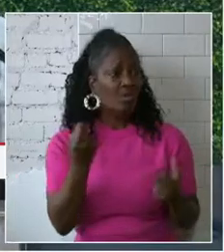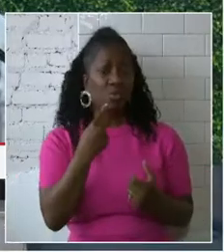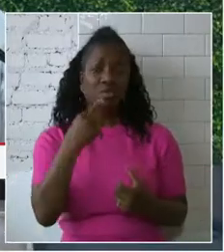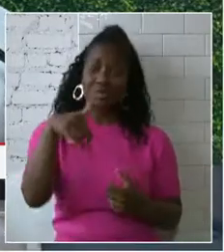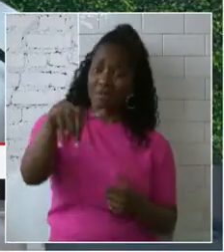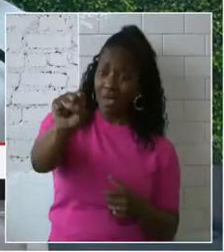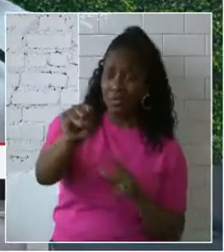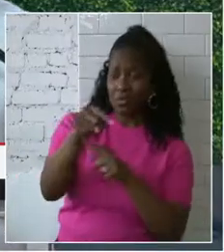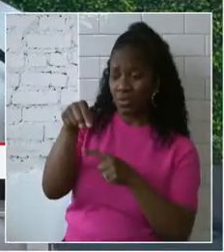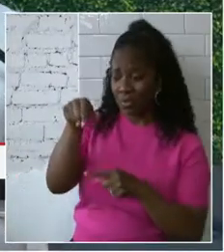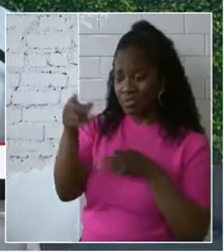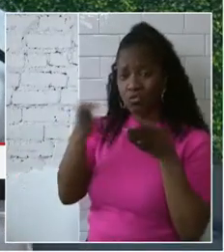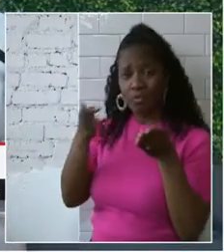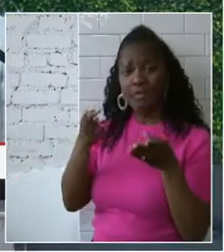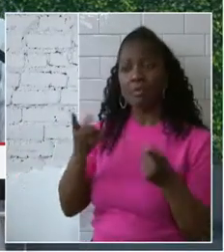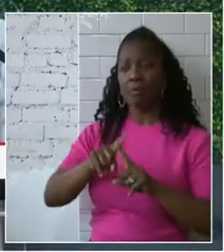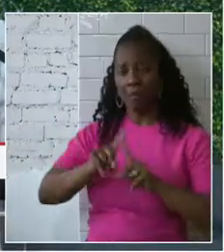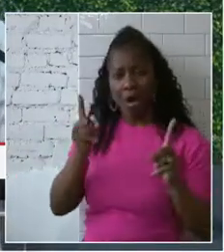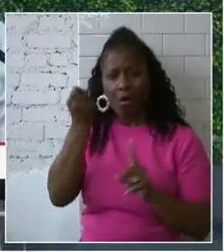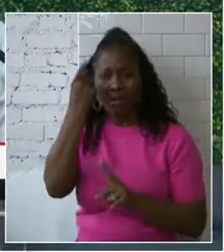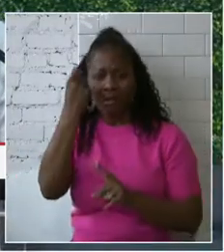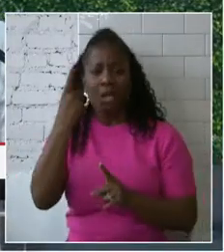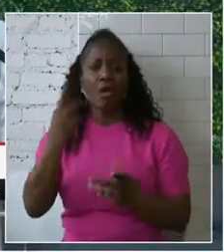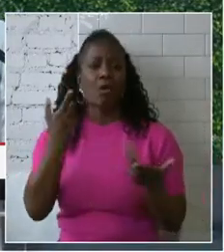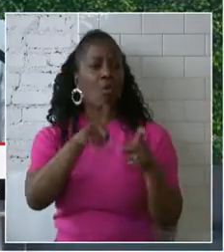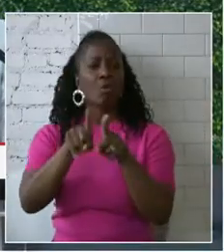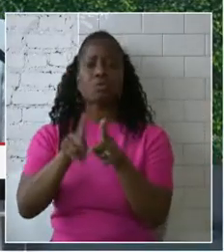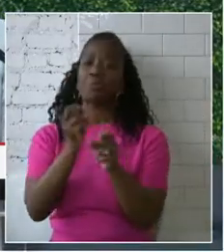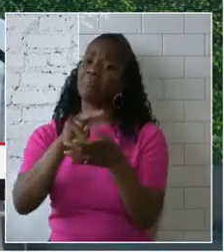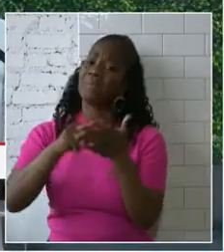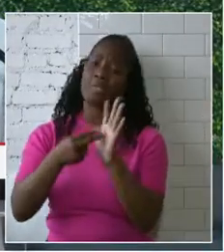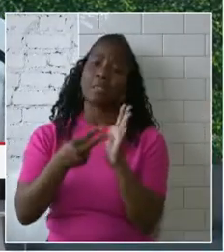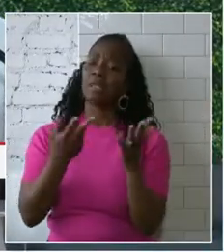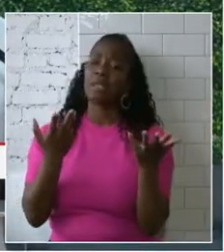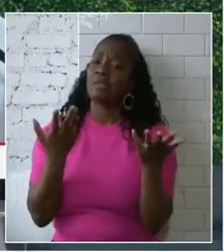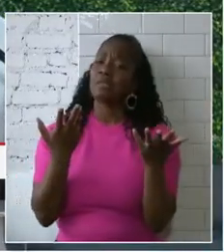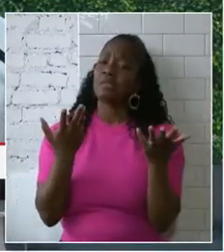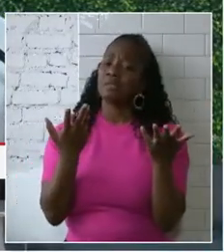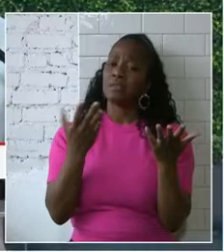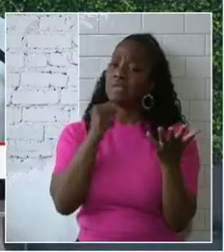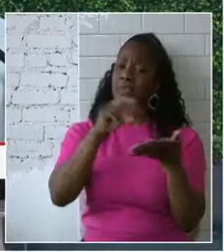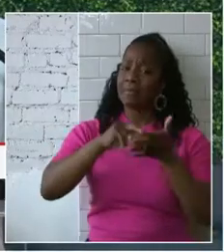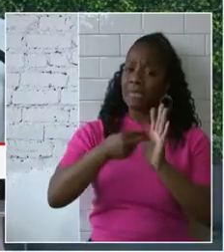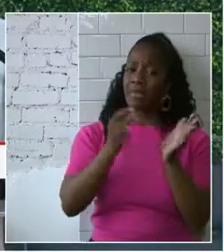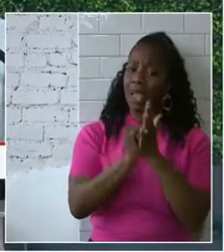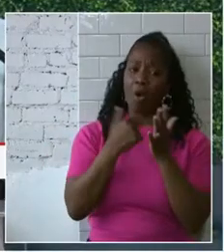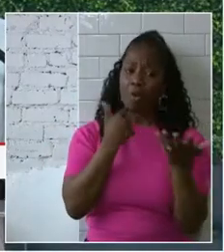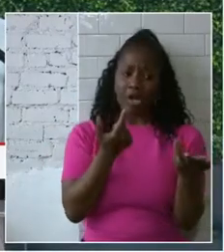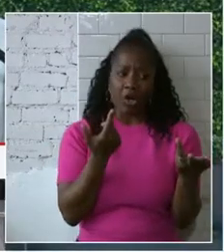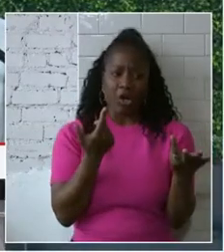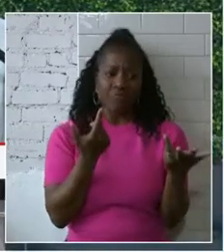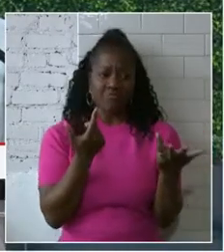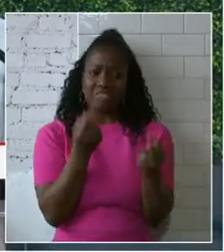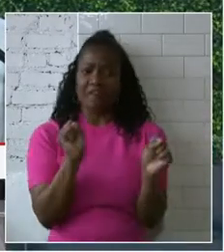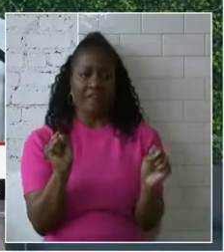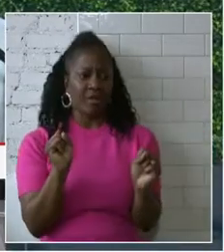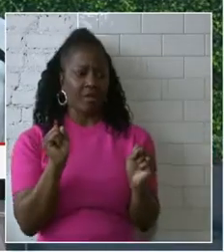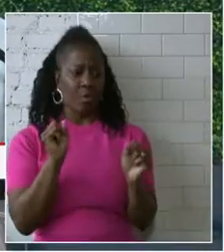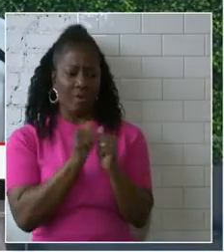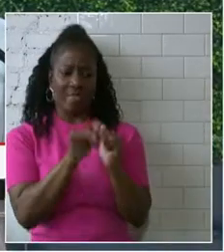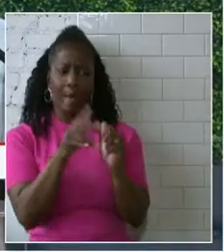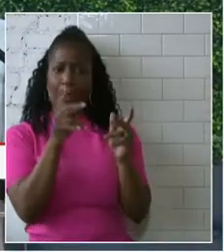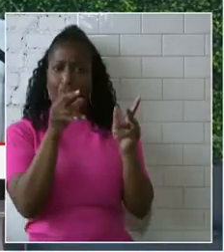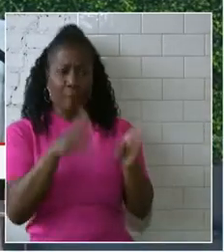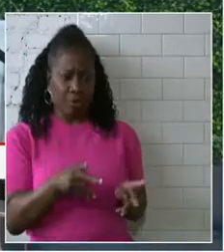yes to services, but we also know that doesn't mean that we're out of the woods with that person if they've